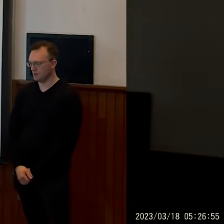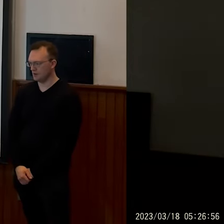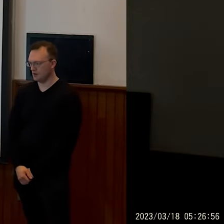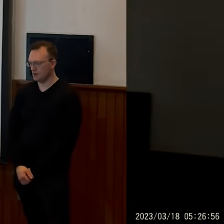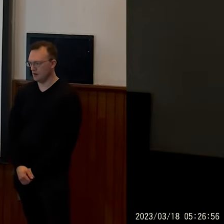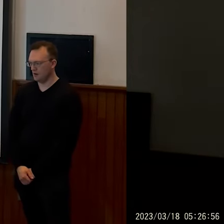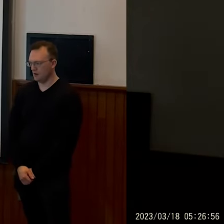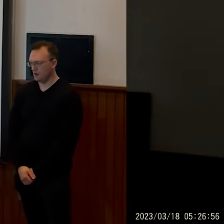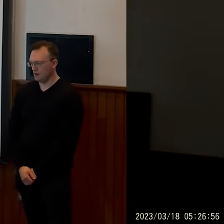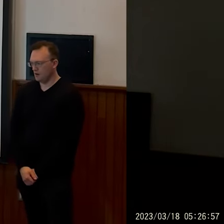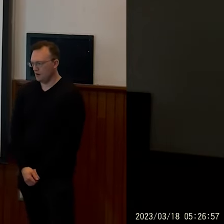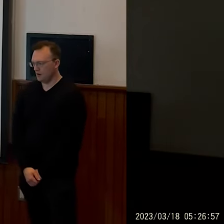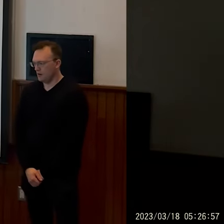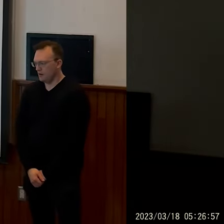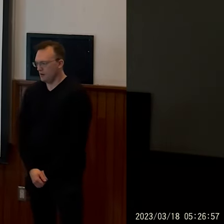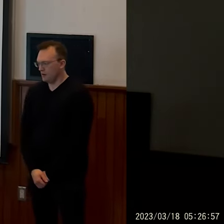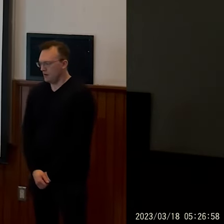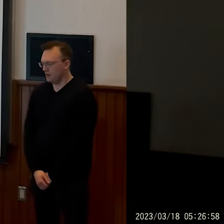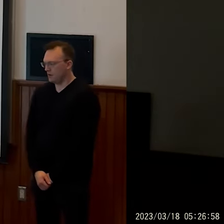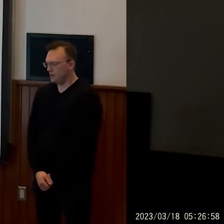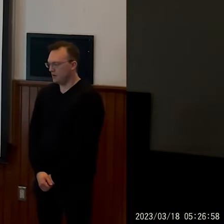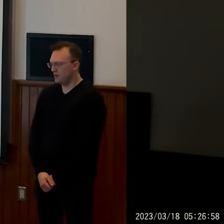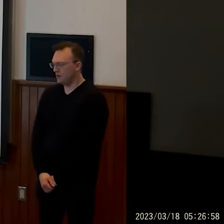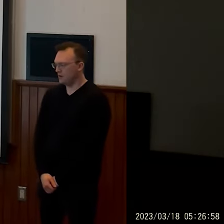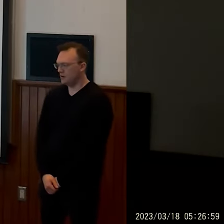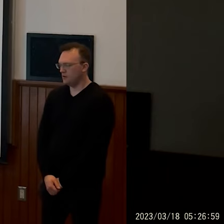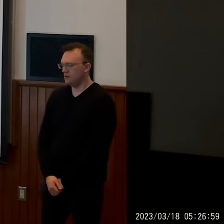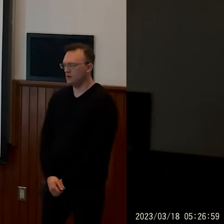And one thing that is